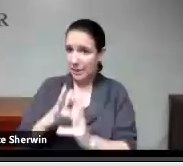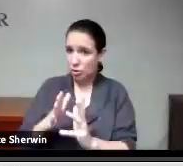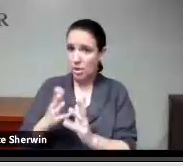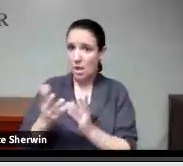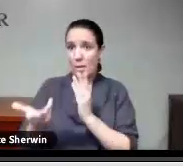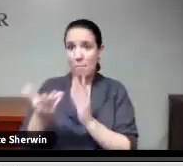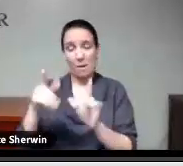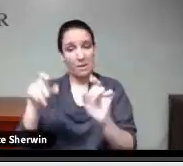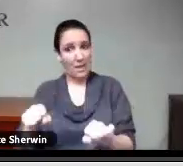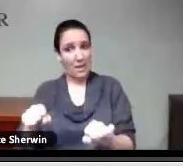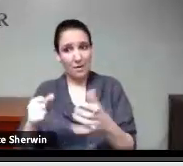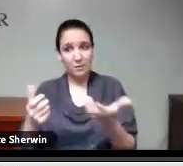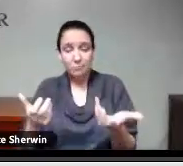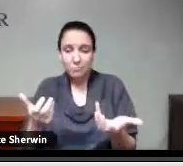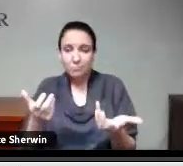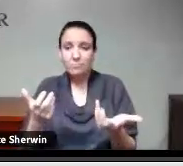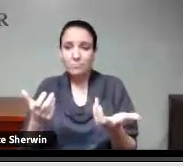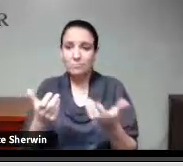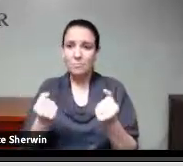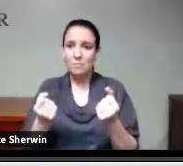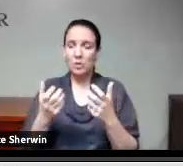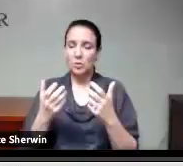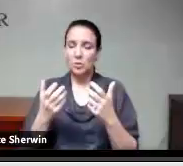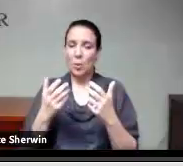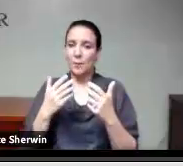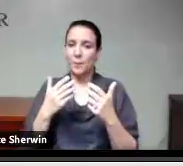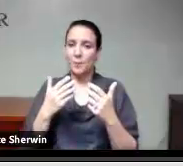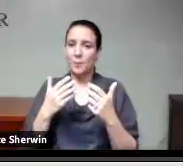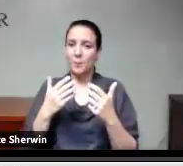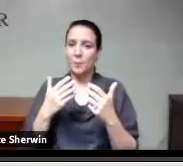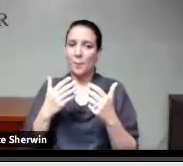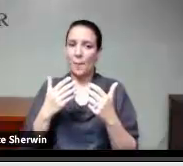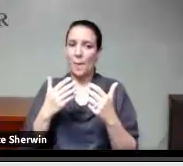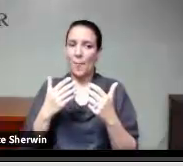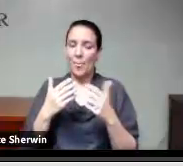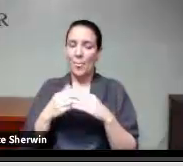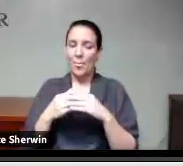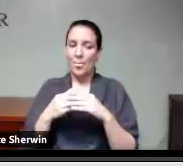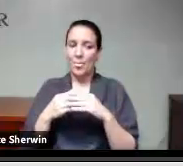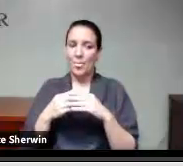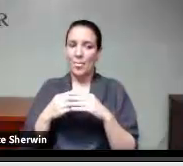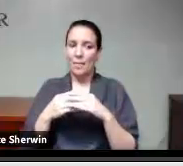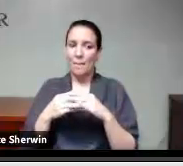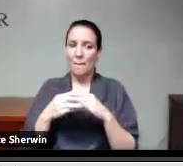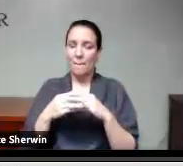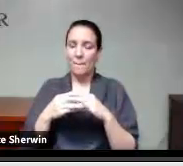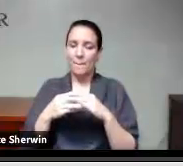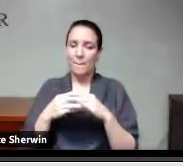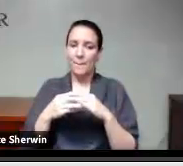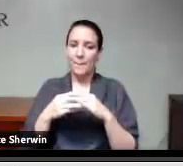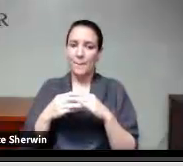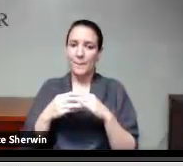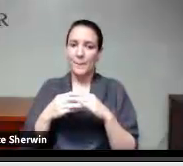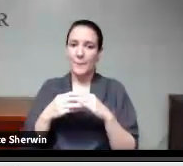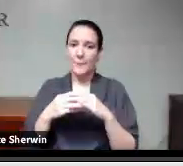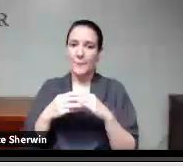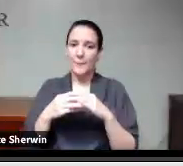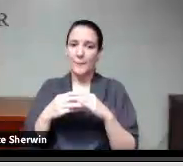for playing. One of the ways that we have seen this happen and also been able to measure this is